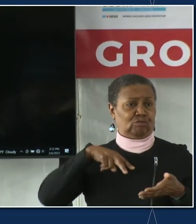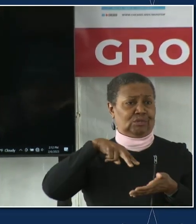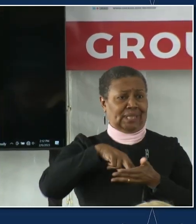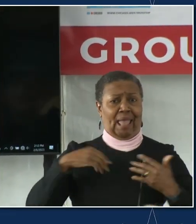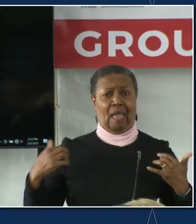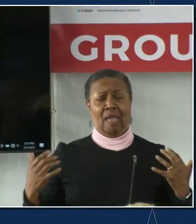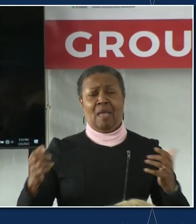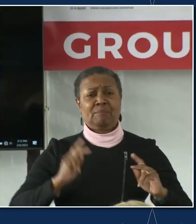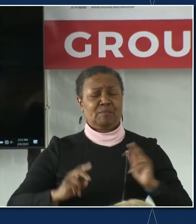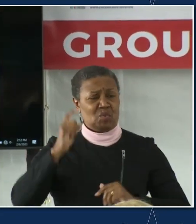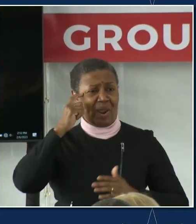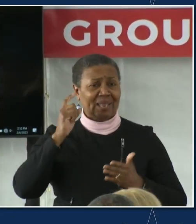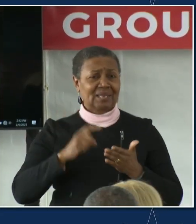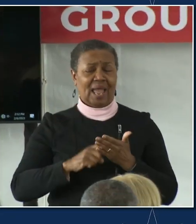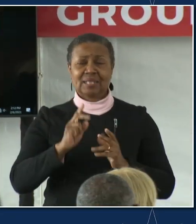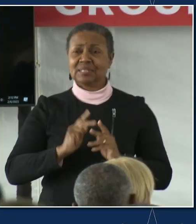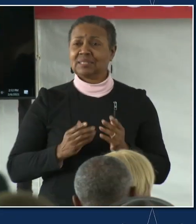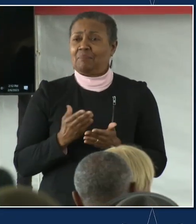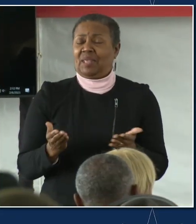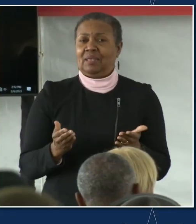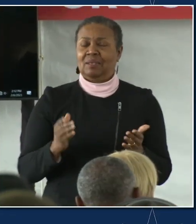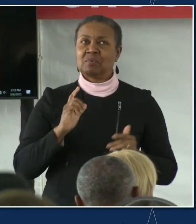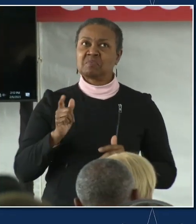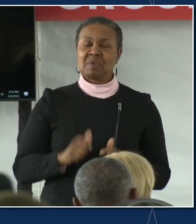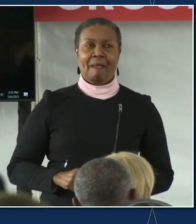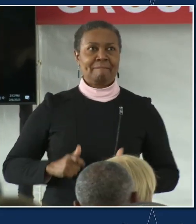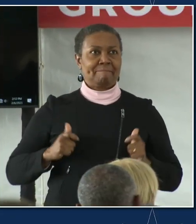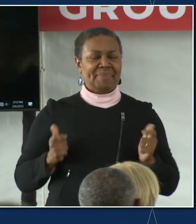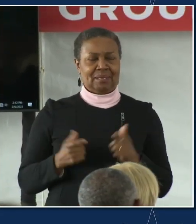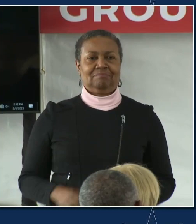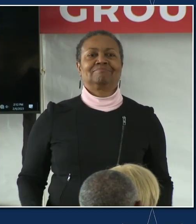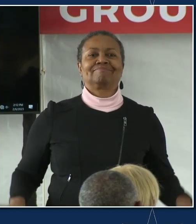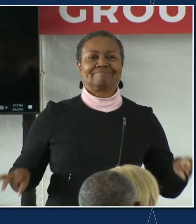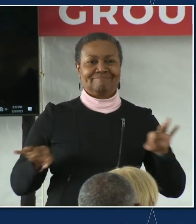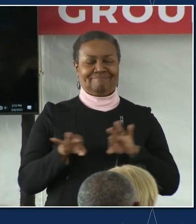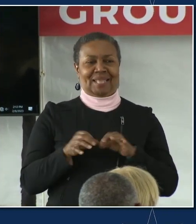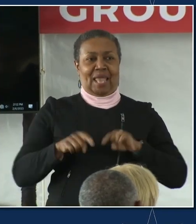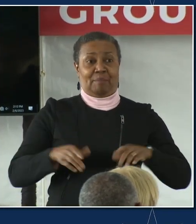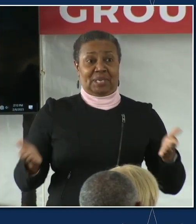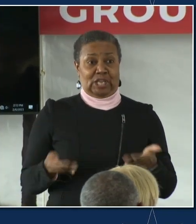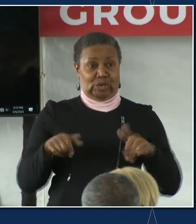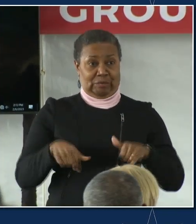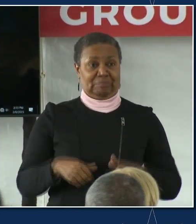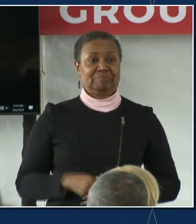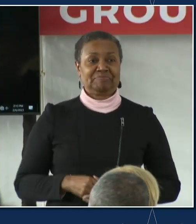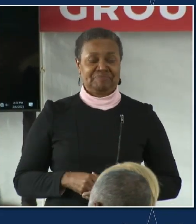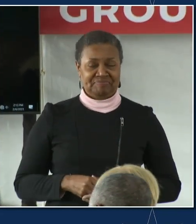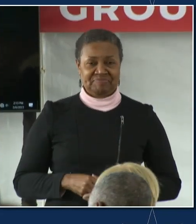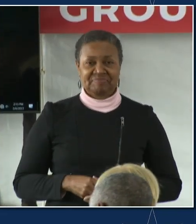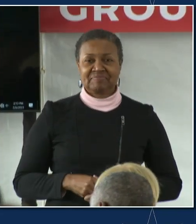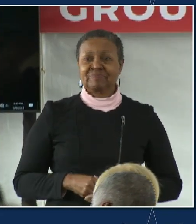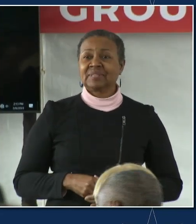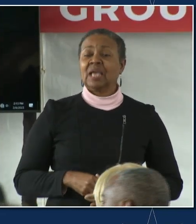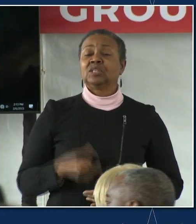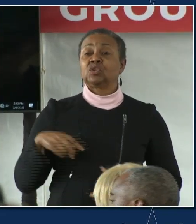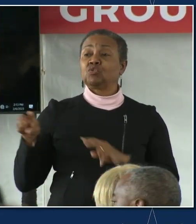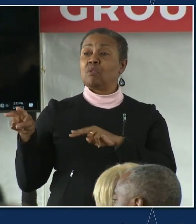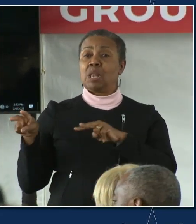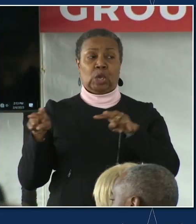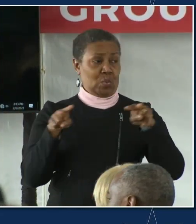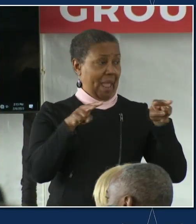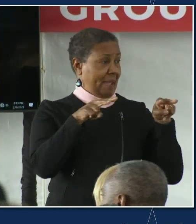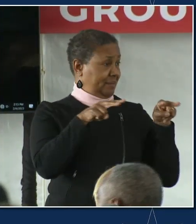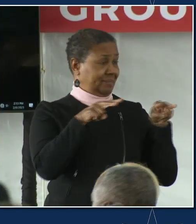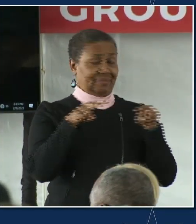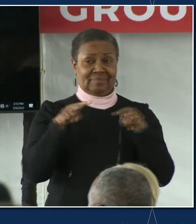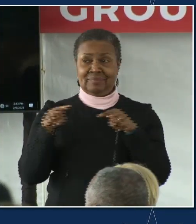people recognize something big and important is happening here today. So I want you all to look around.